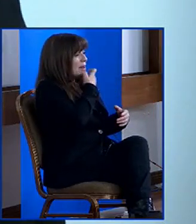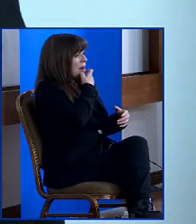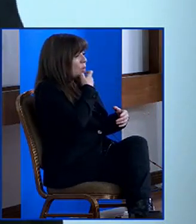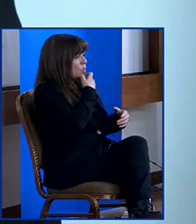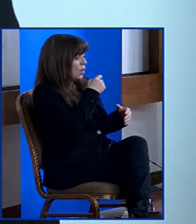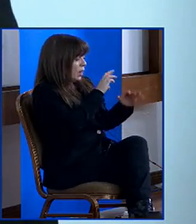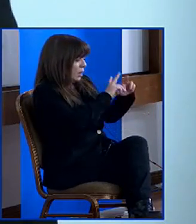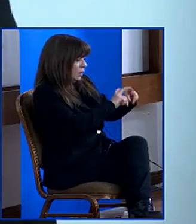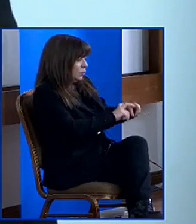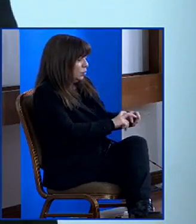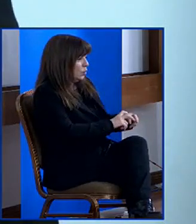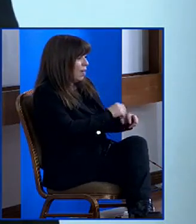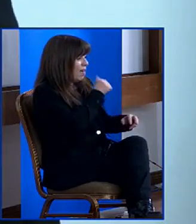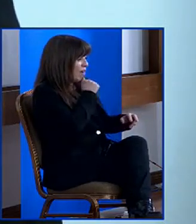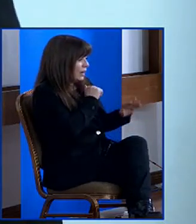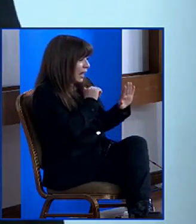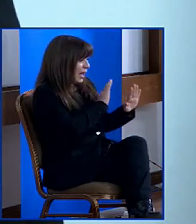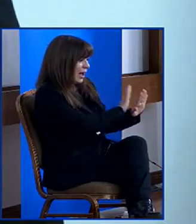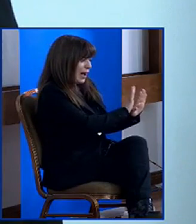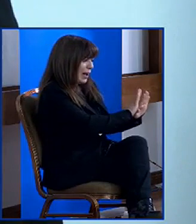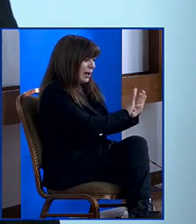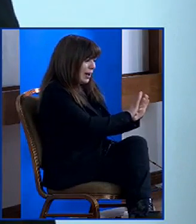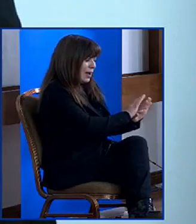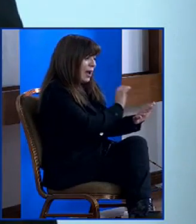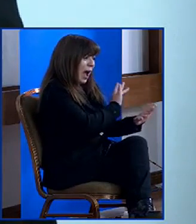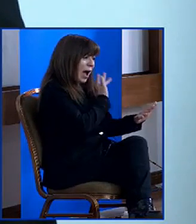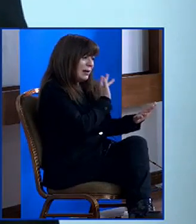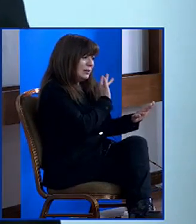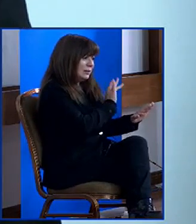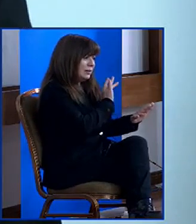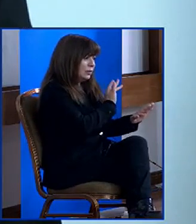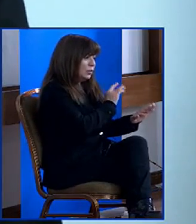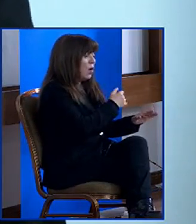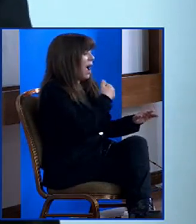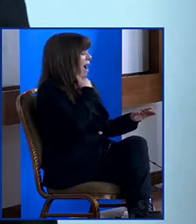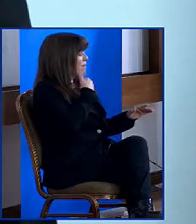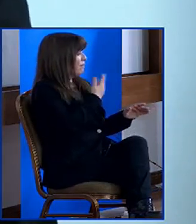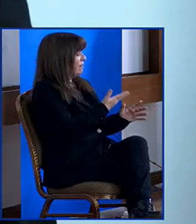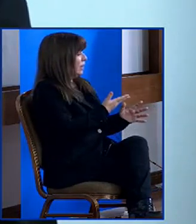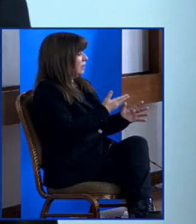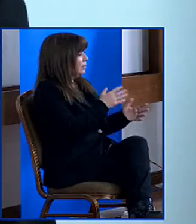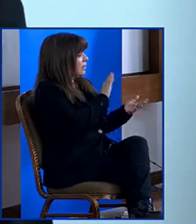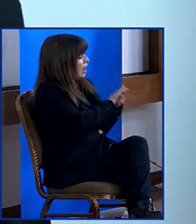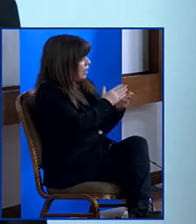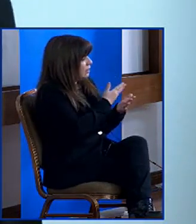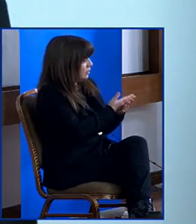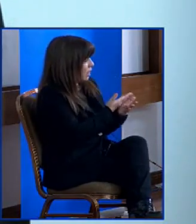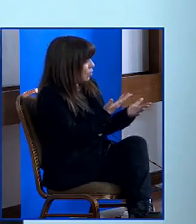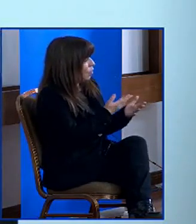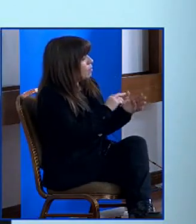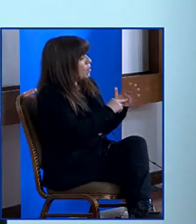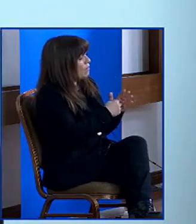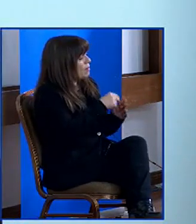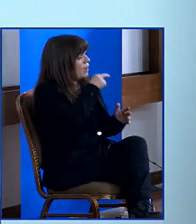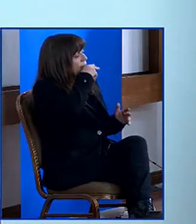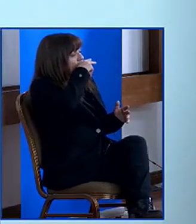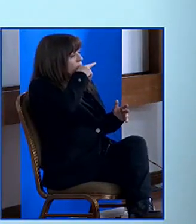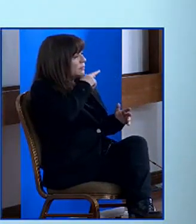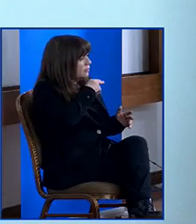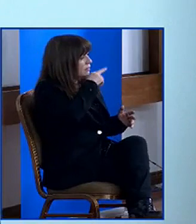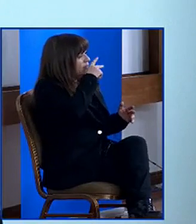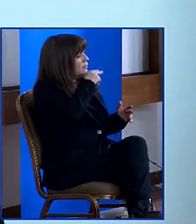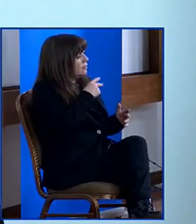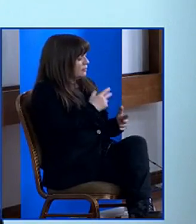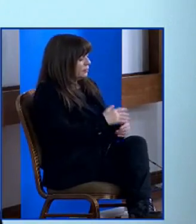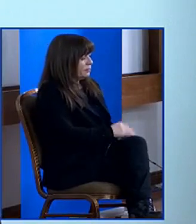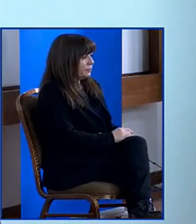attacks, strokes, respiratory illness, falls and accidents. So it's all interconnected. There's a real kind